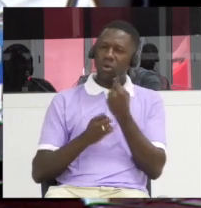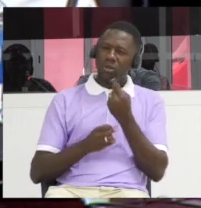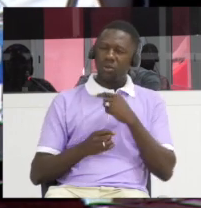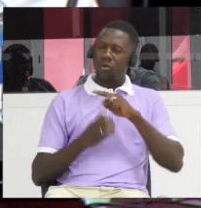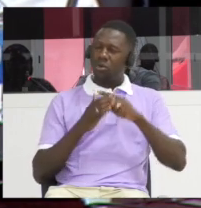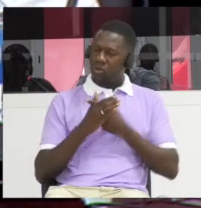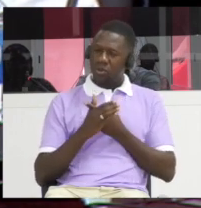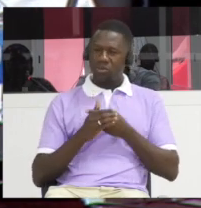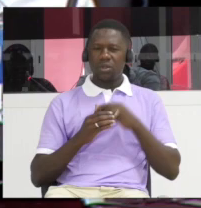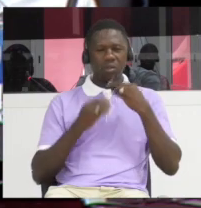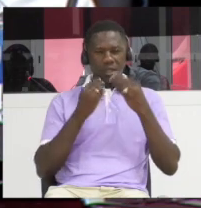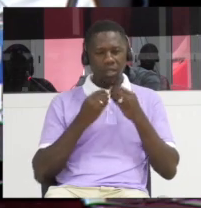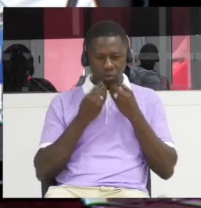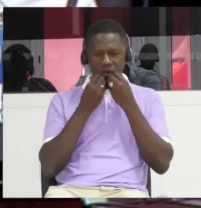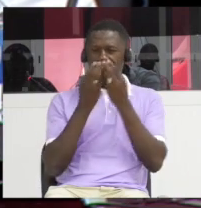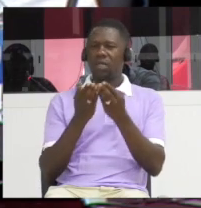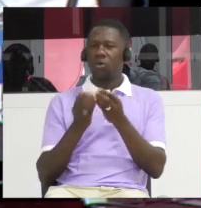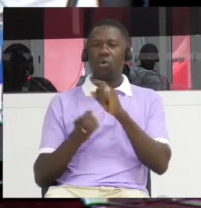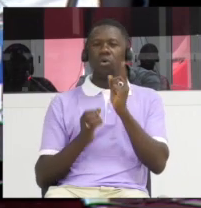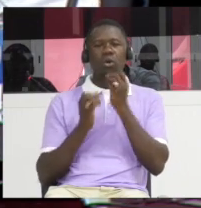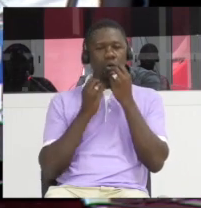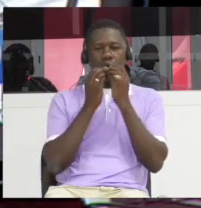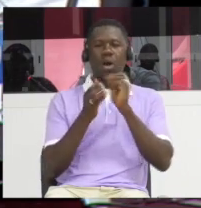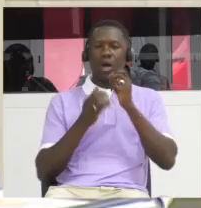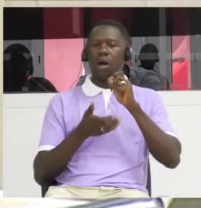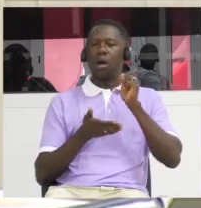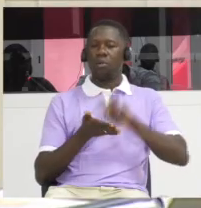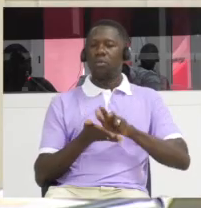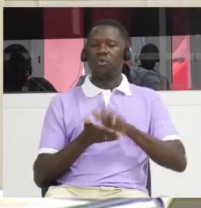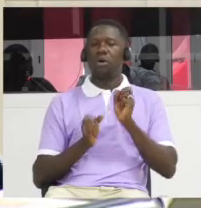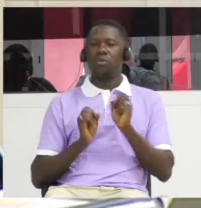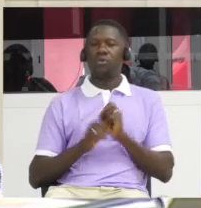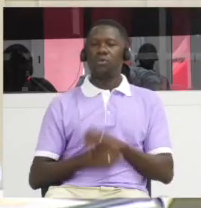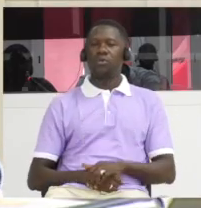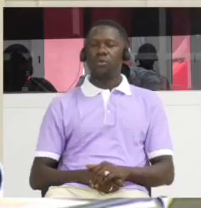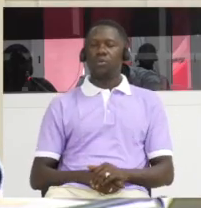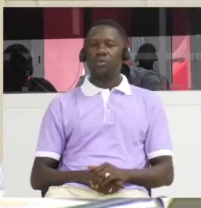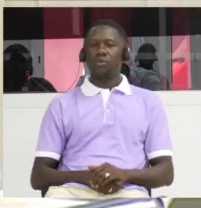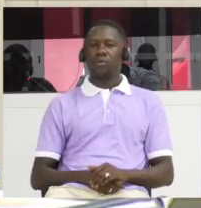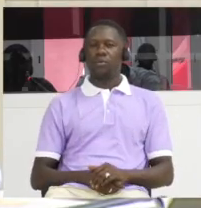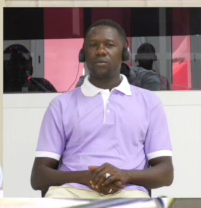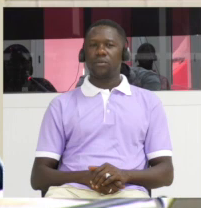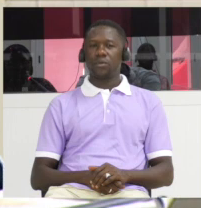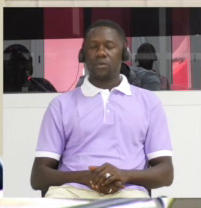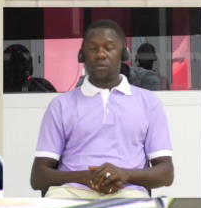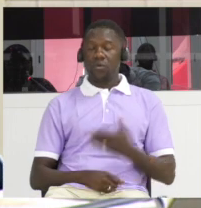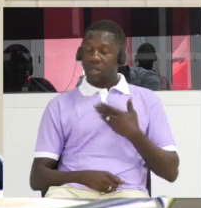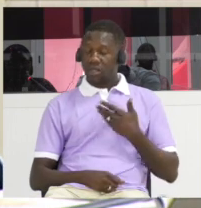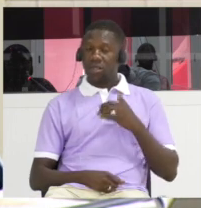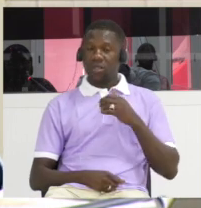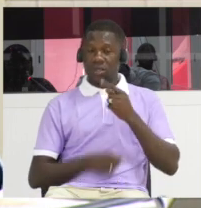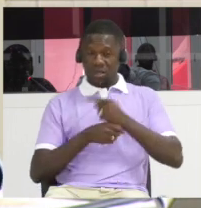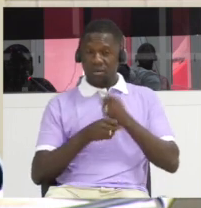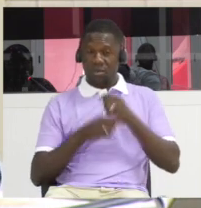a matter that was left unsaid or unattended to? Well, the Gambian officers, as I said, they had